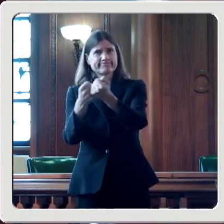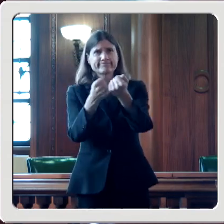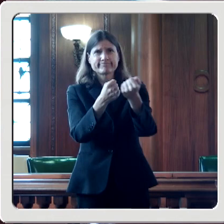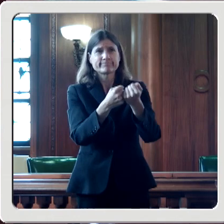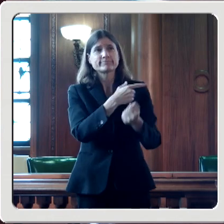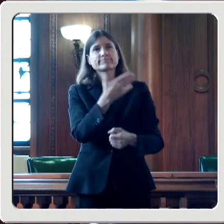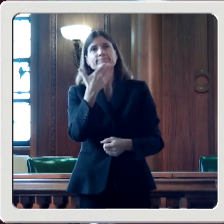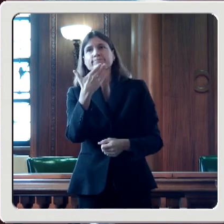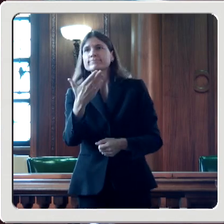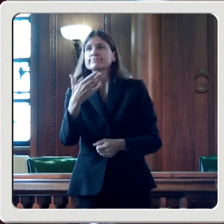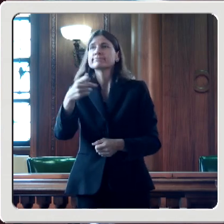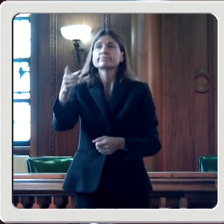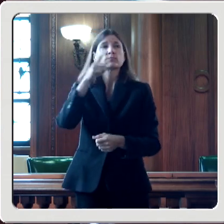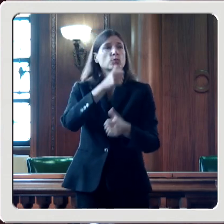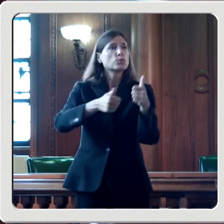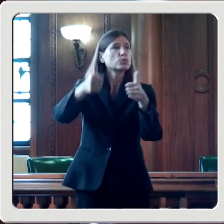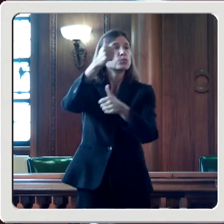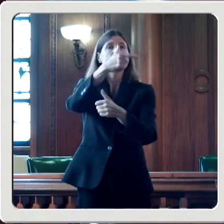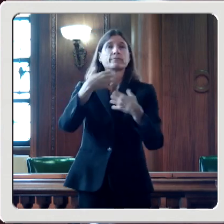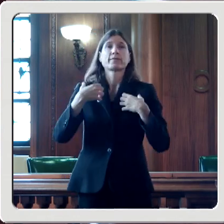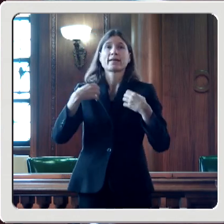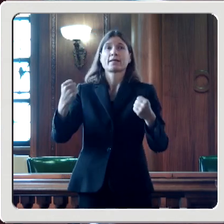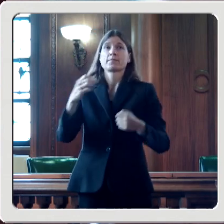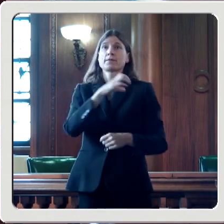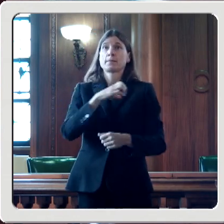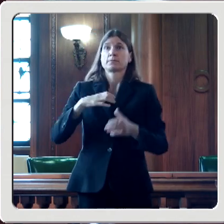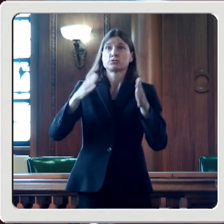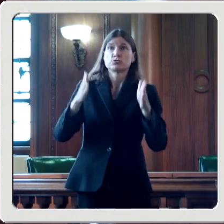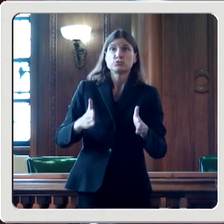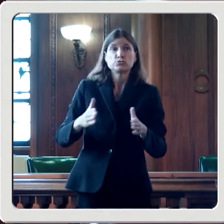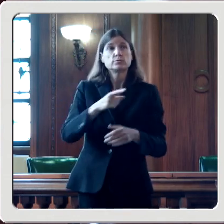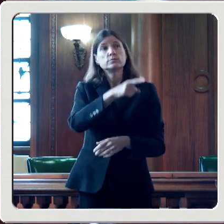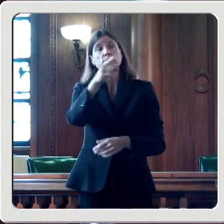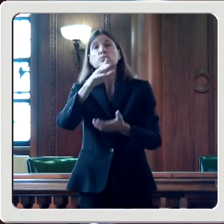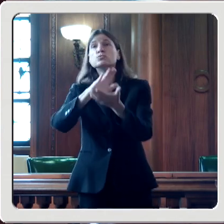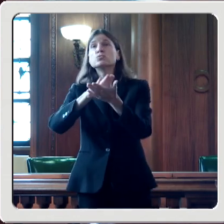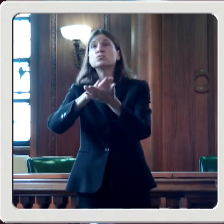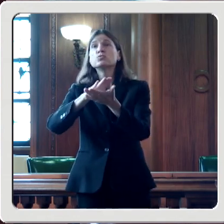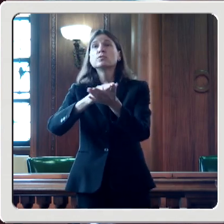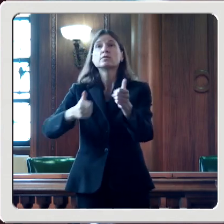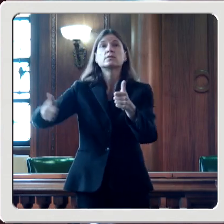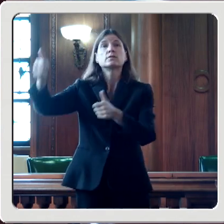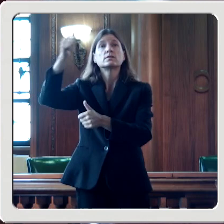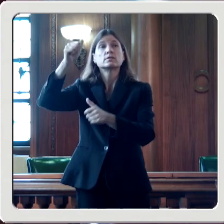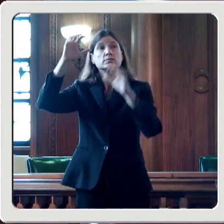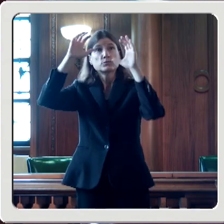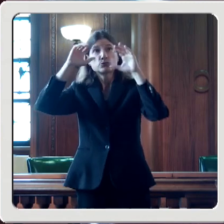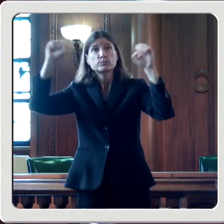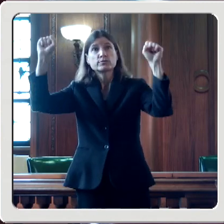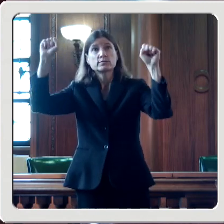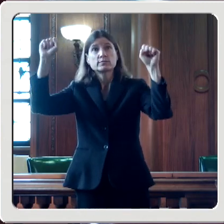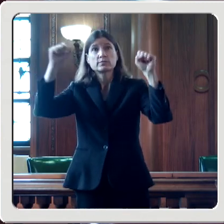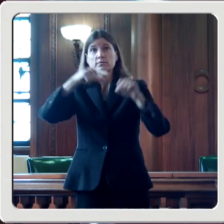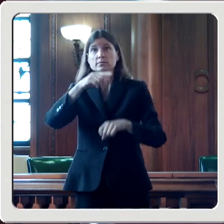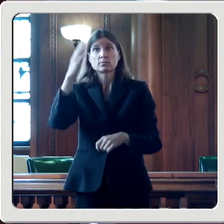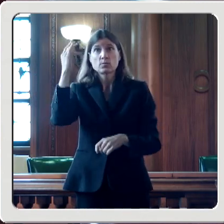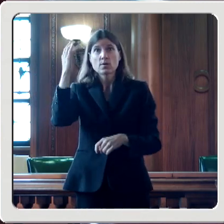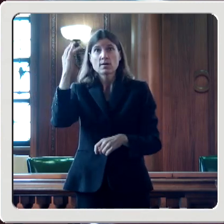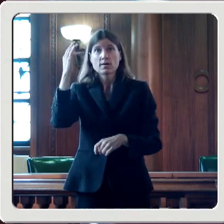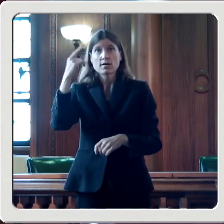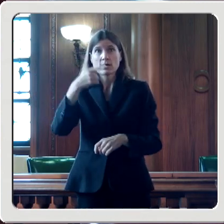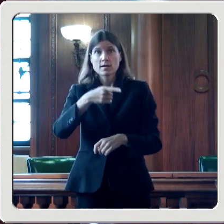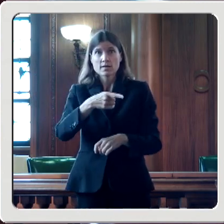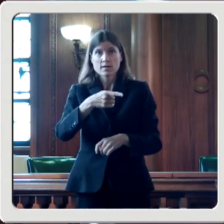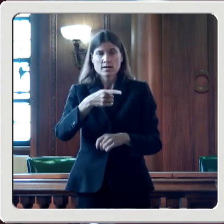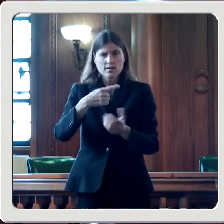thank Superintendent Warwick. Governor Baker stopped the spread, and again, thank you to Governor Baker, Lieutenant Governor